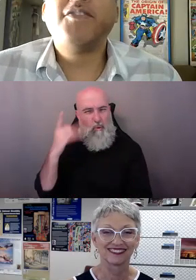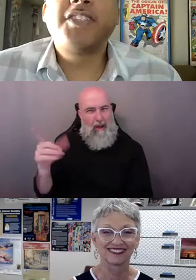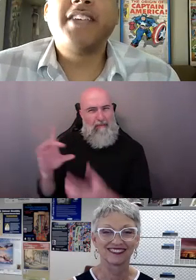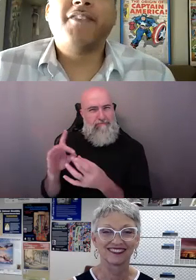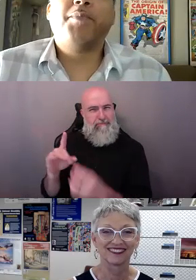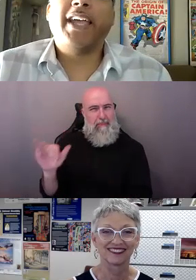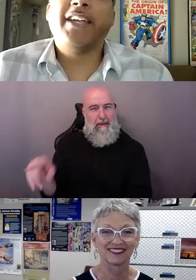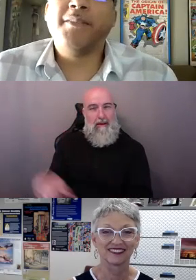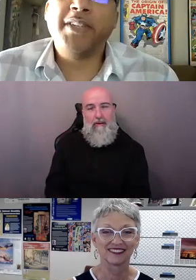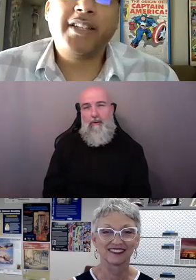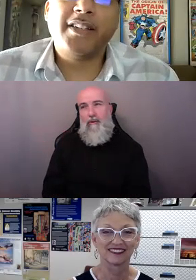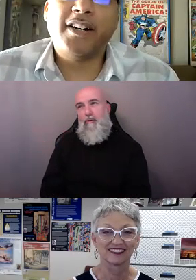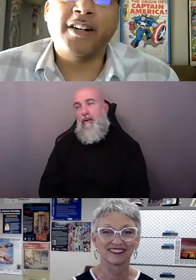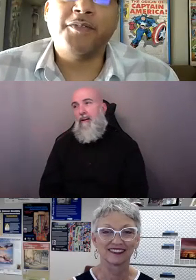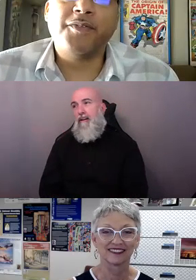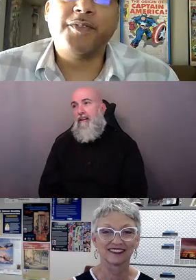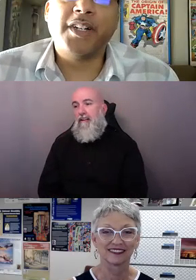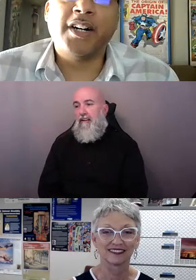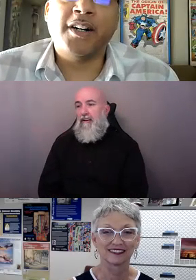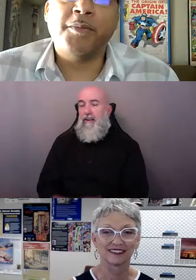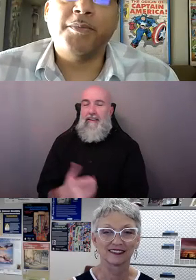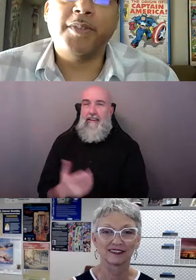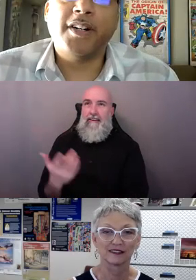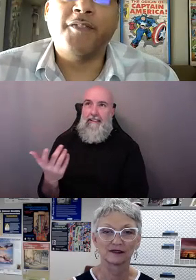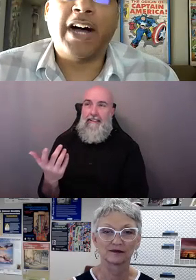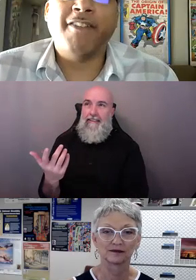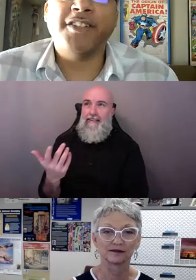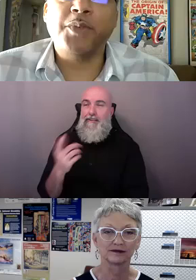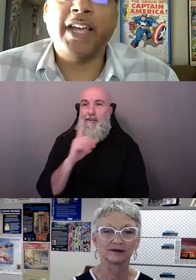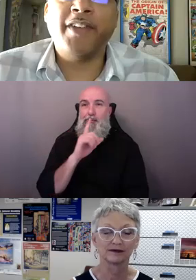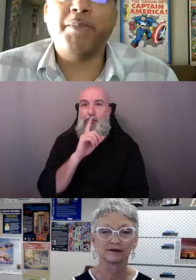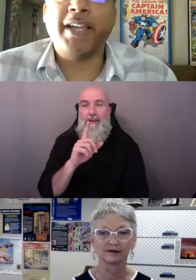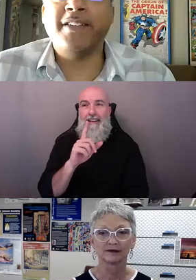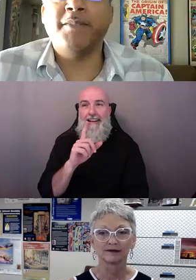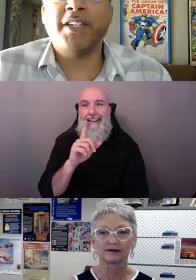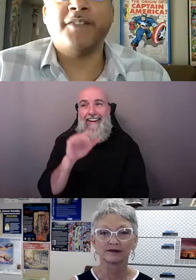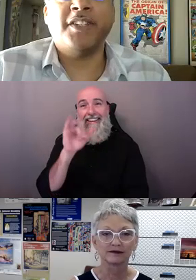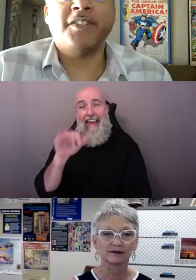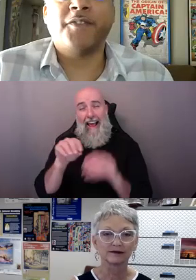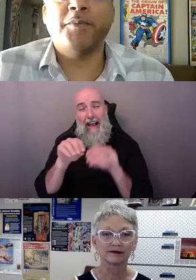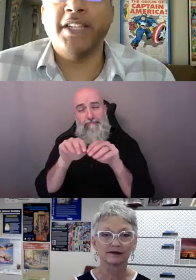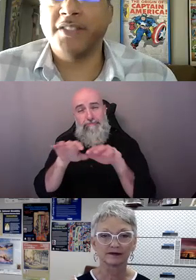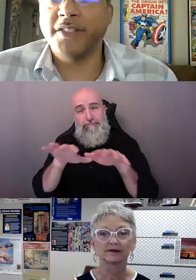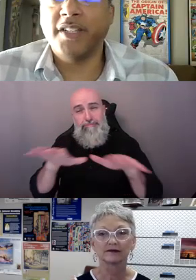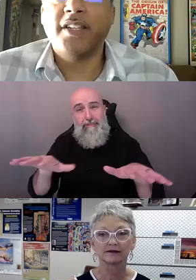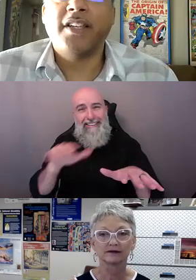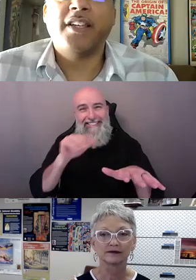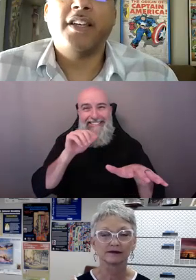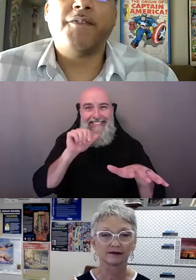We don't just have a pandemic of a virus. We have a pandemic of